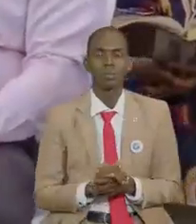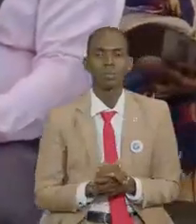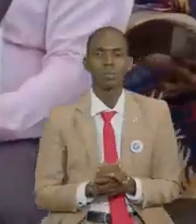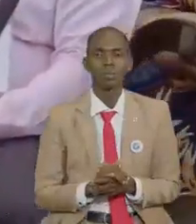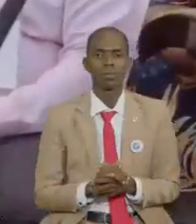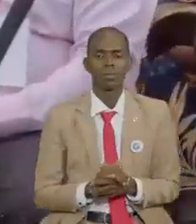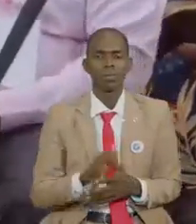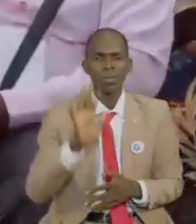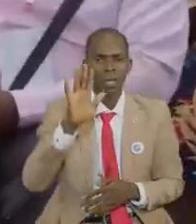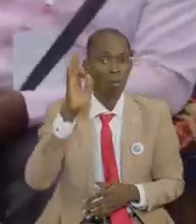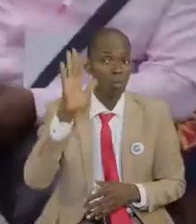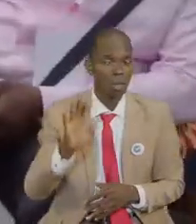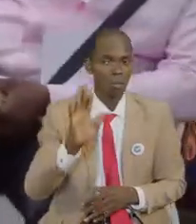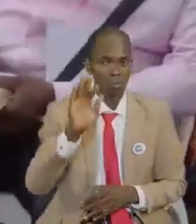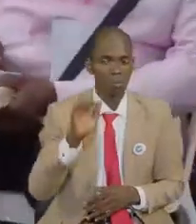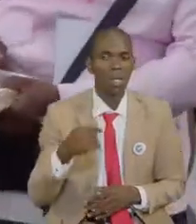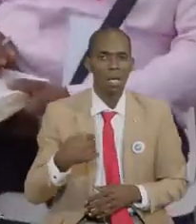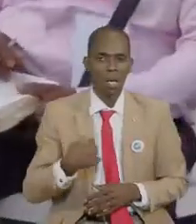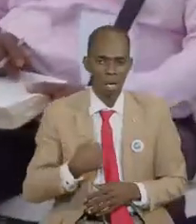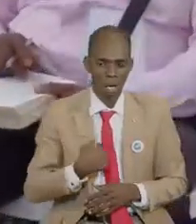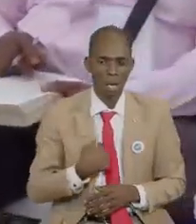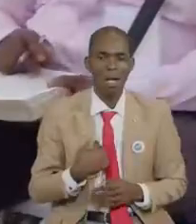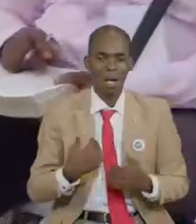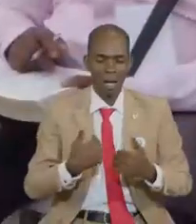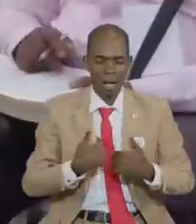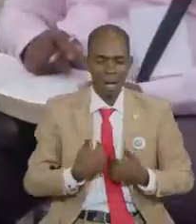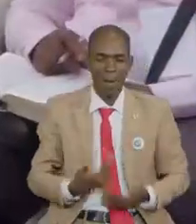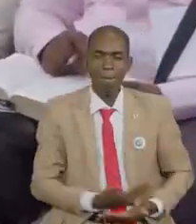Pastor, I had infant baptism.